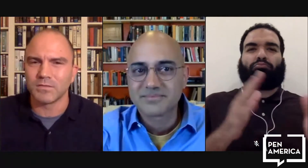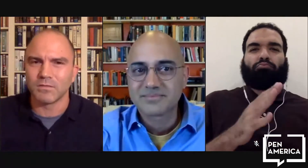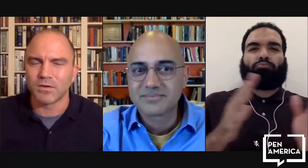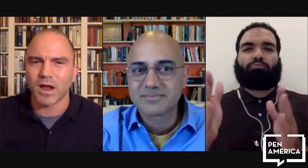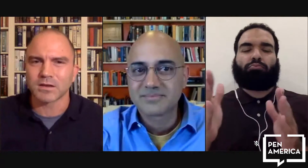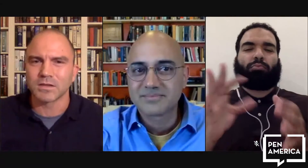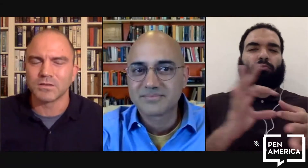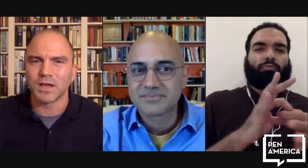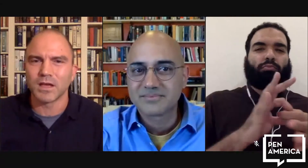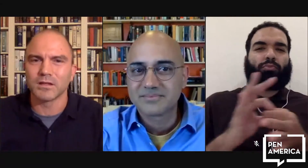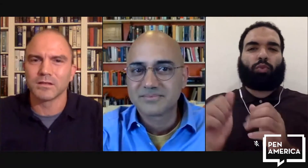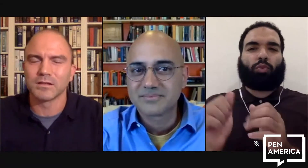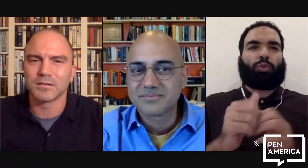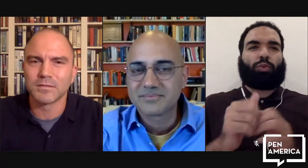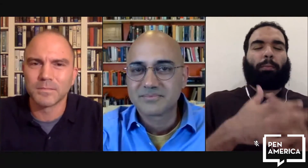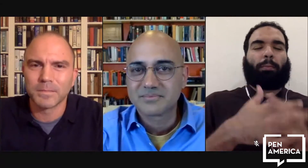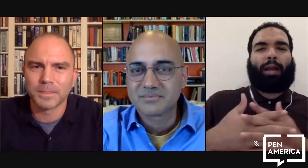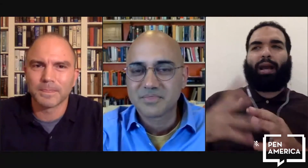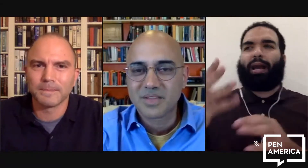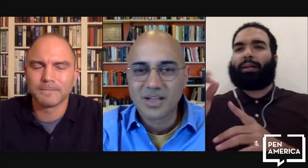Pakistan have interacted that you tell?